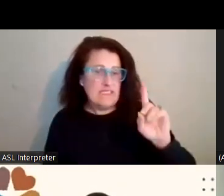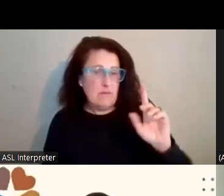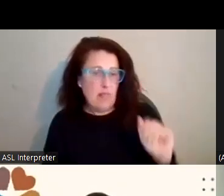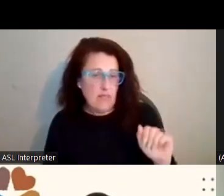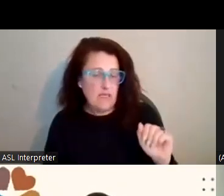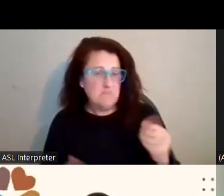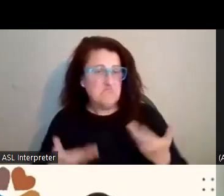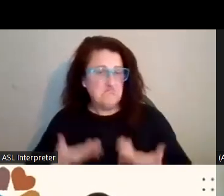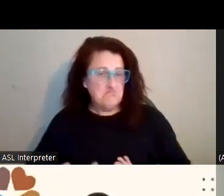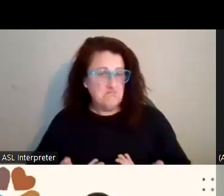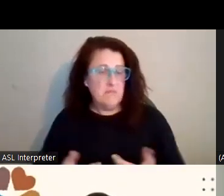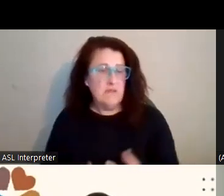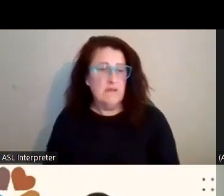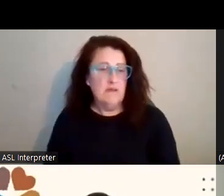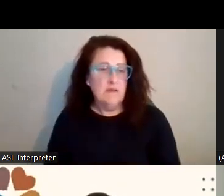I also have